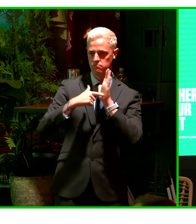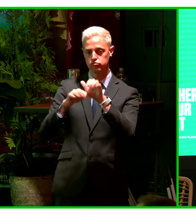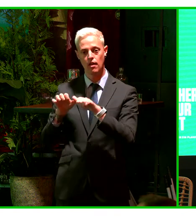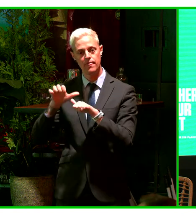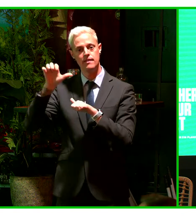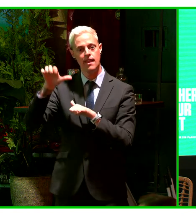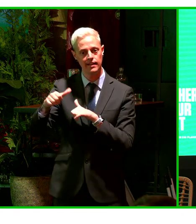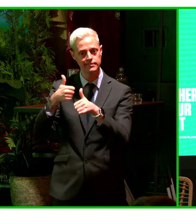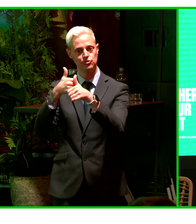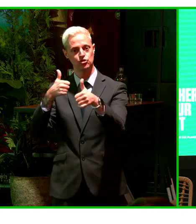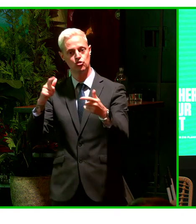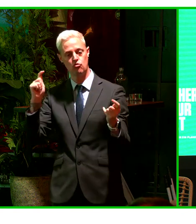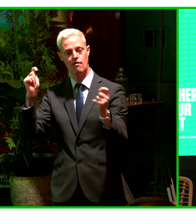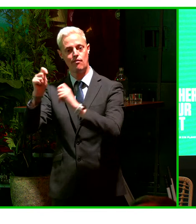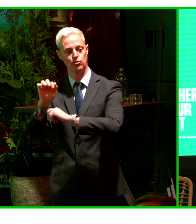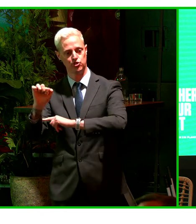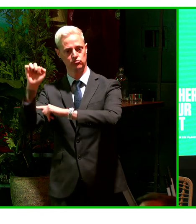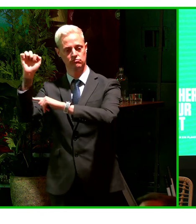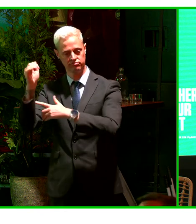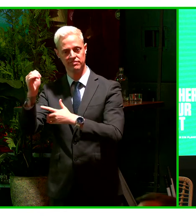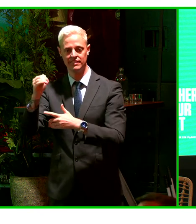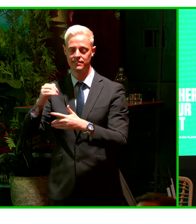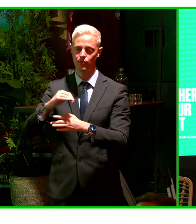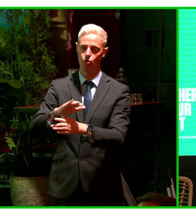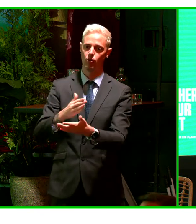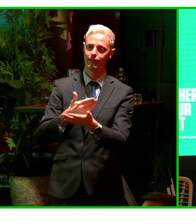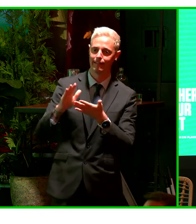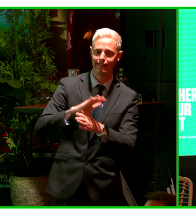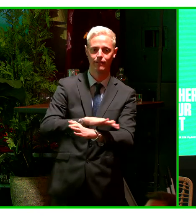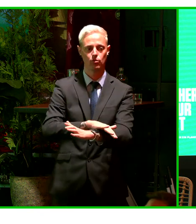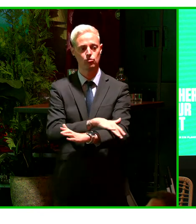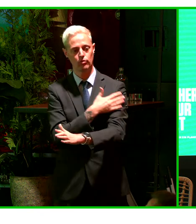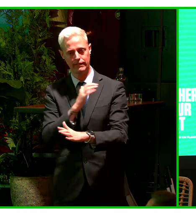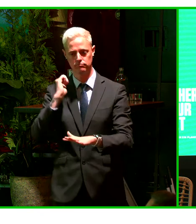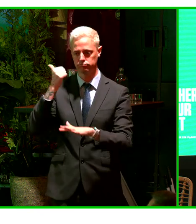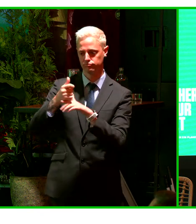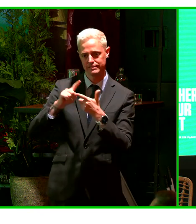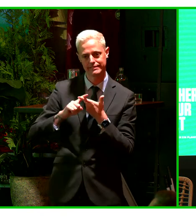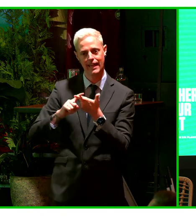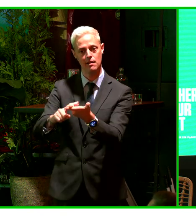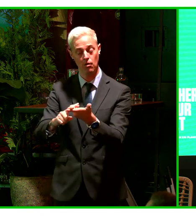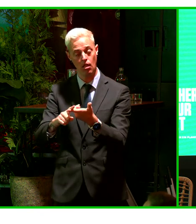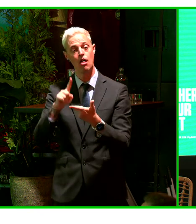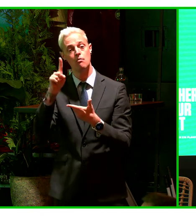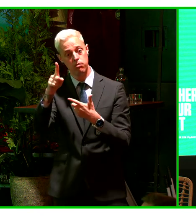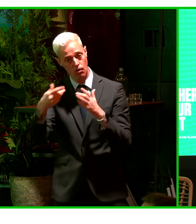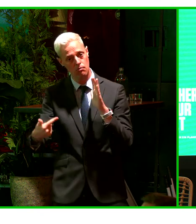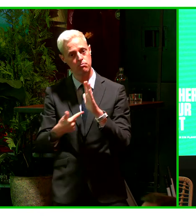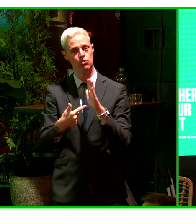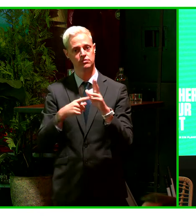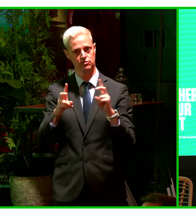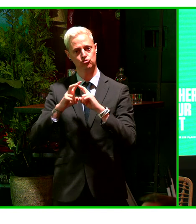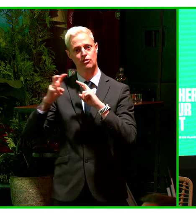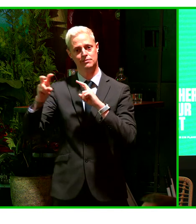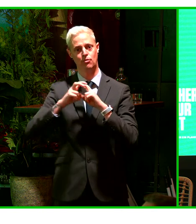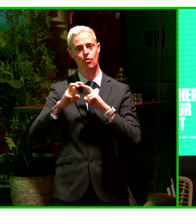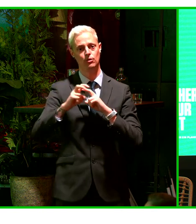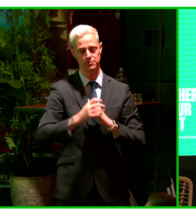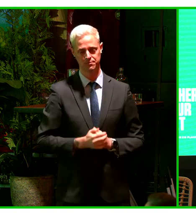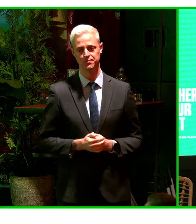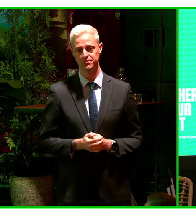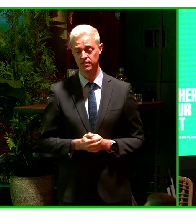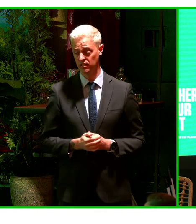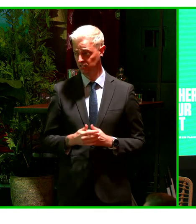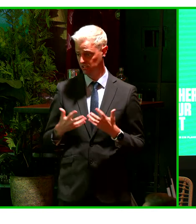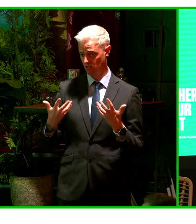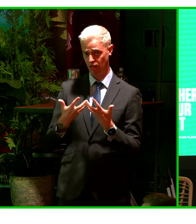revolution in a green, clean and sustainable way. But transport is inevitably going to play a major part in this. And how do we make sure that we